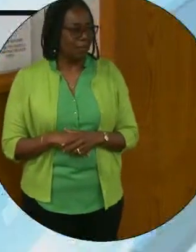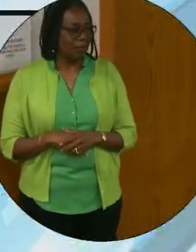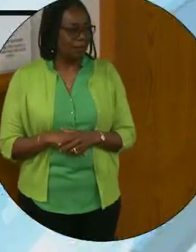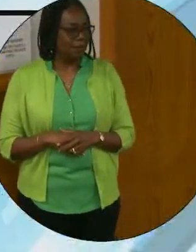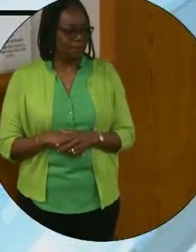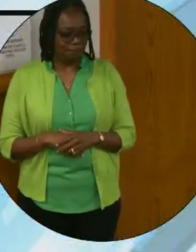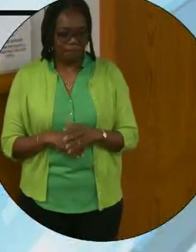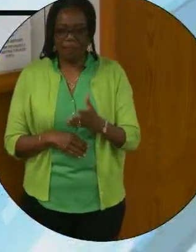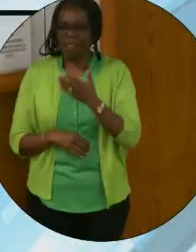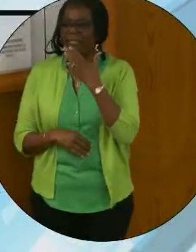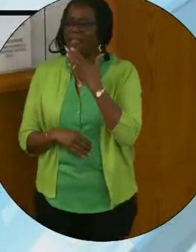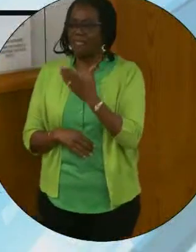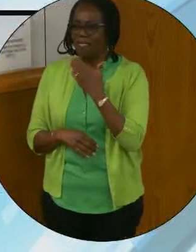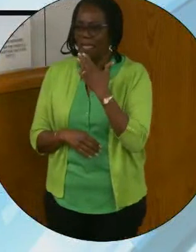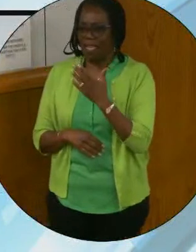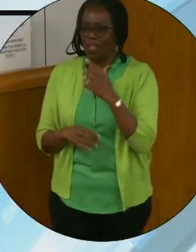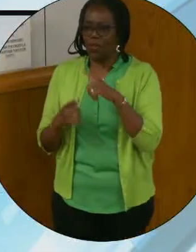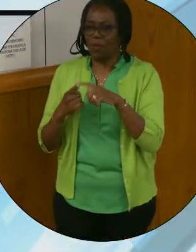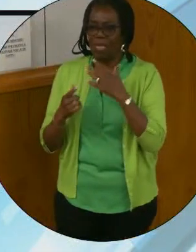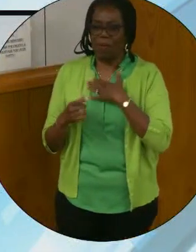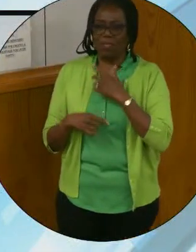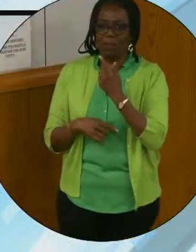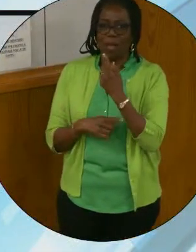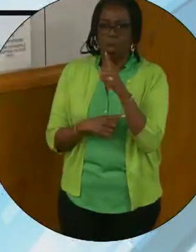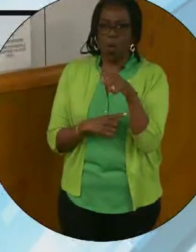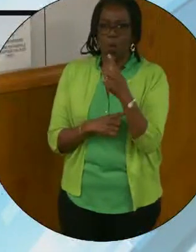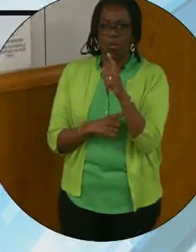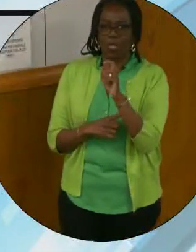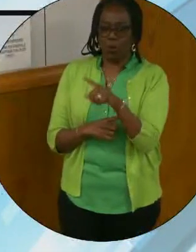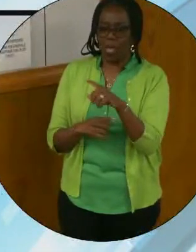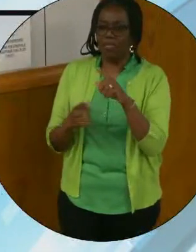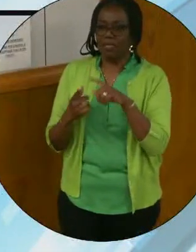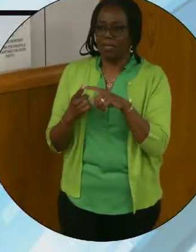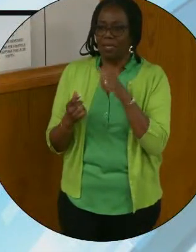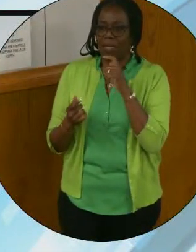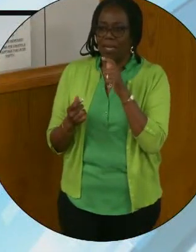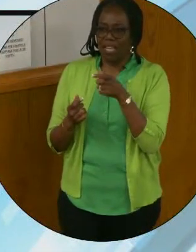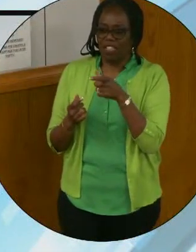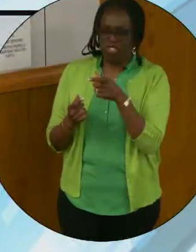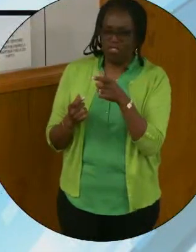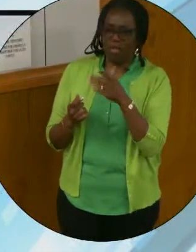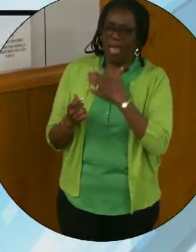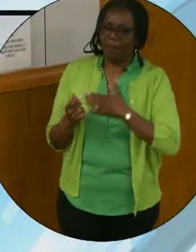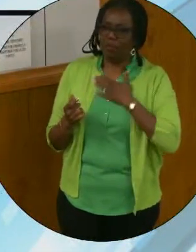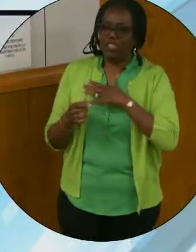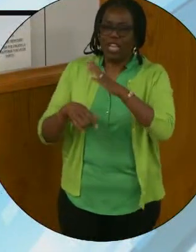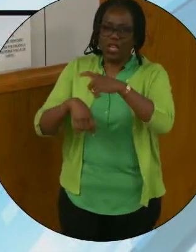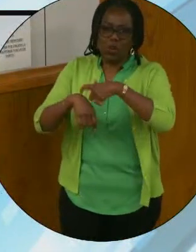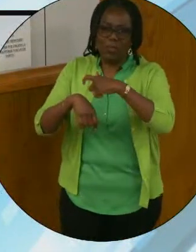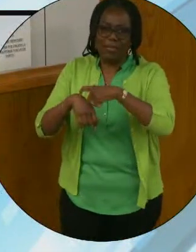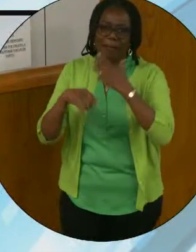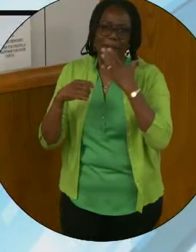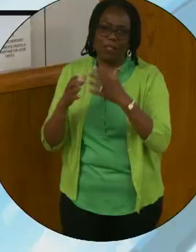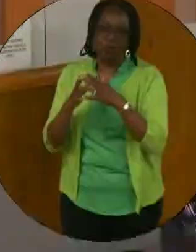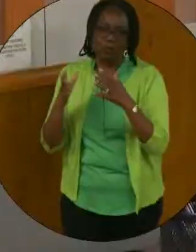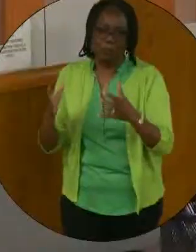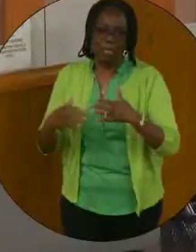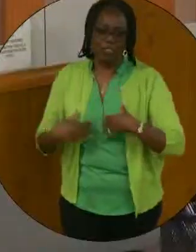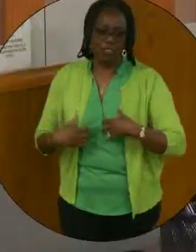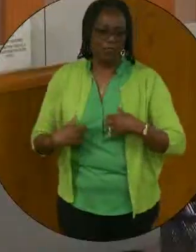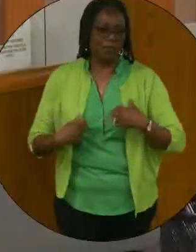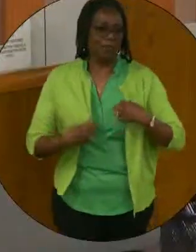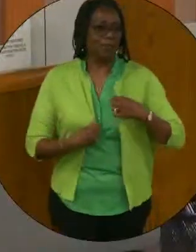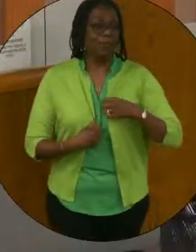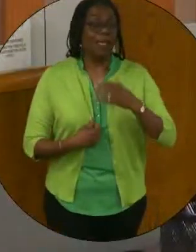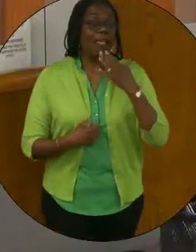Thank you. That was my only question because Trustee Cavazos asked the rest of mine, so I appreciate your time. Thank you very